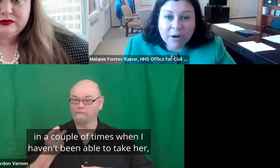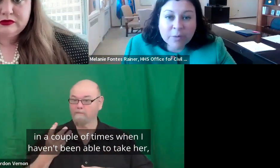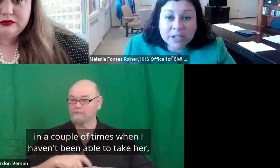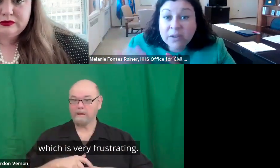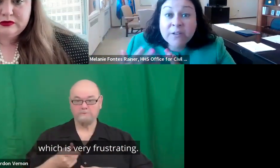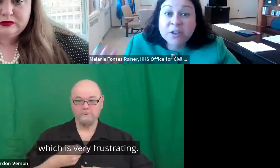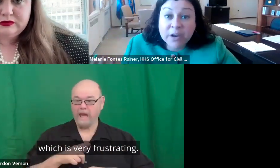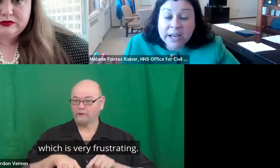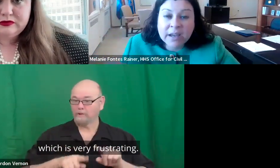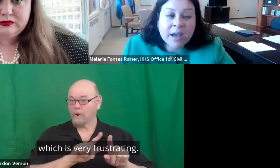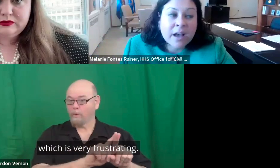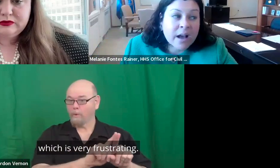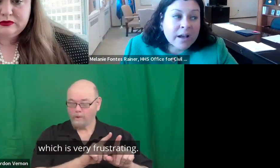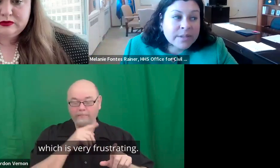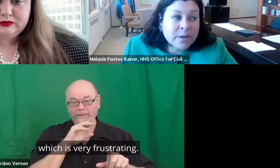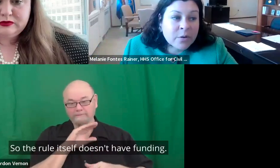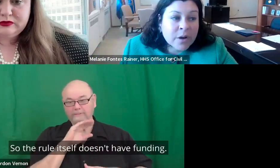been able to take her, which is very frustrating.